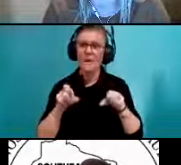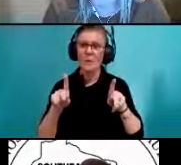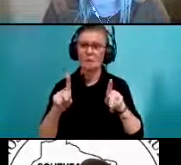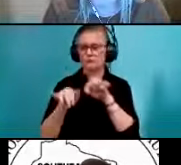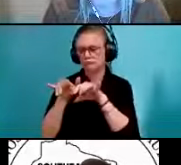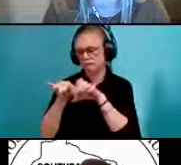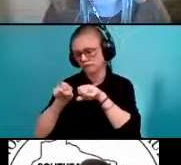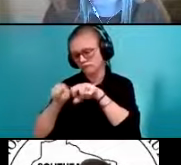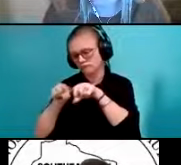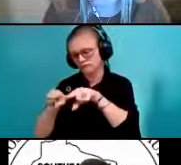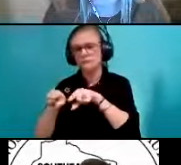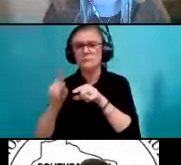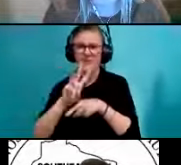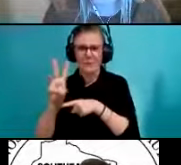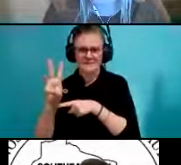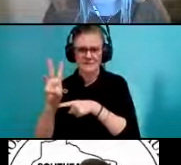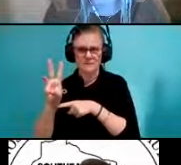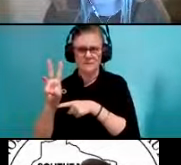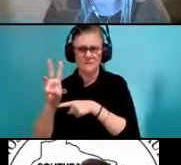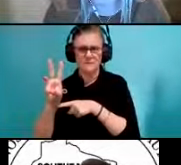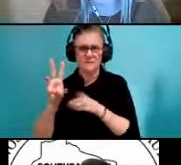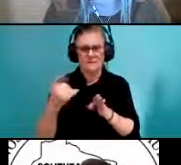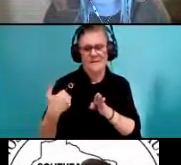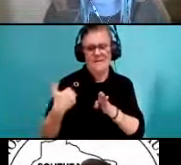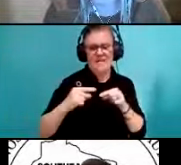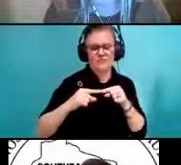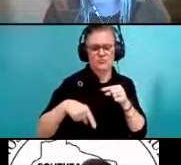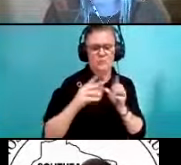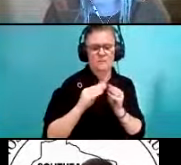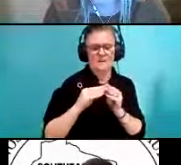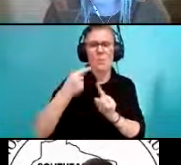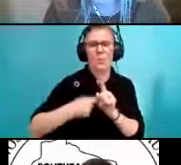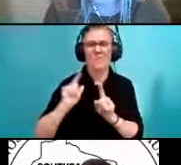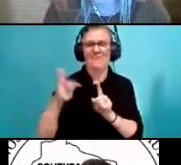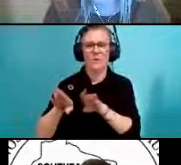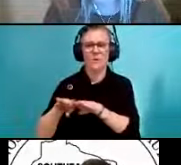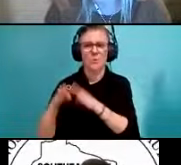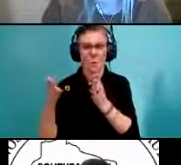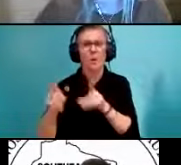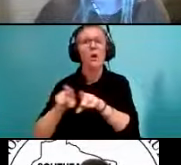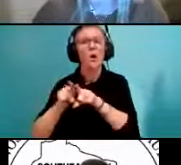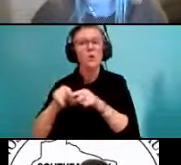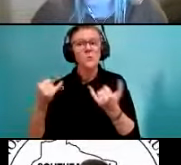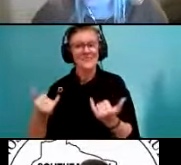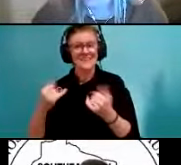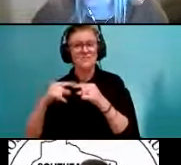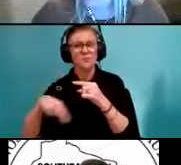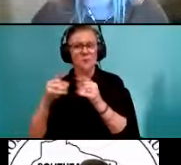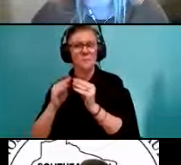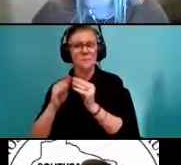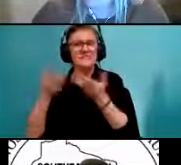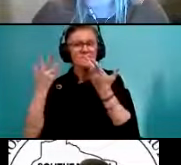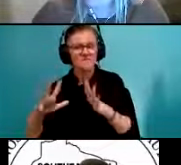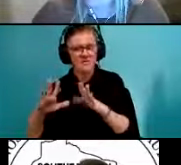available on the project website for a month after the last round of meetings, and will also be available after this round of public